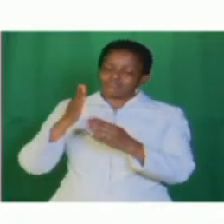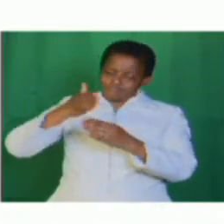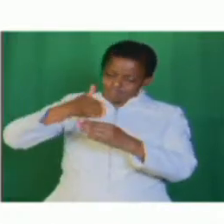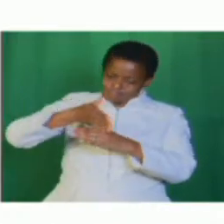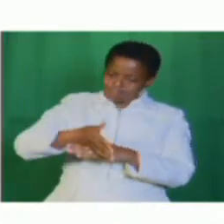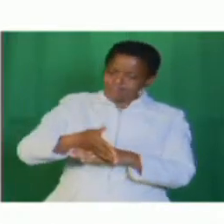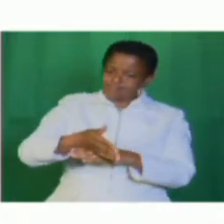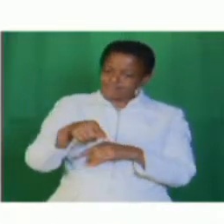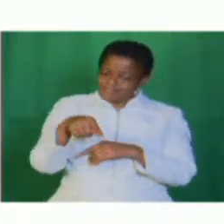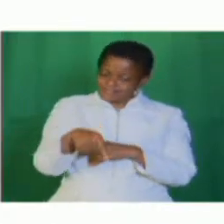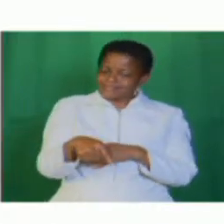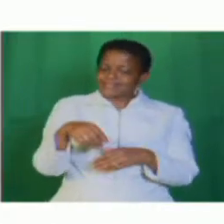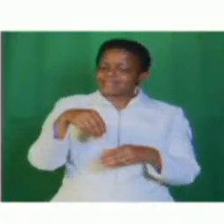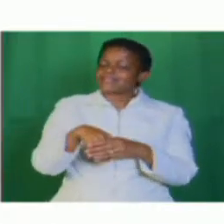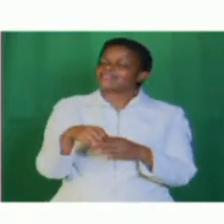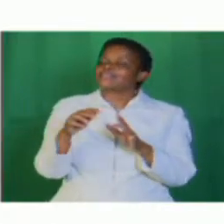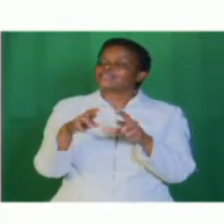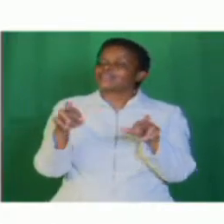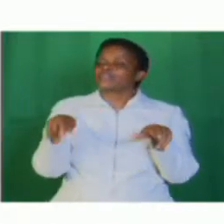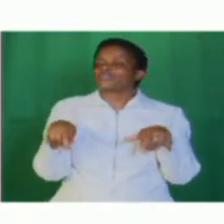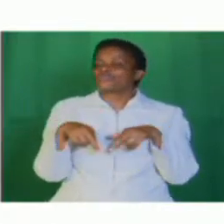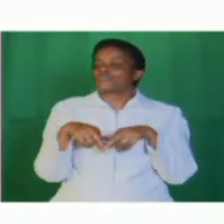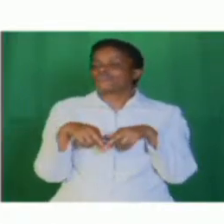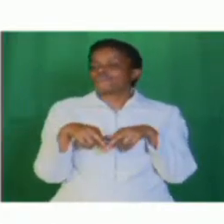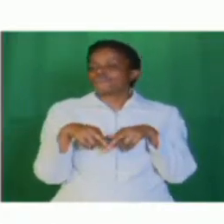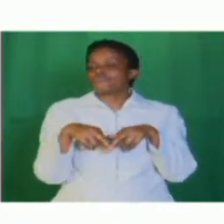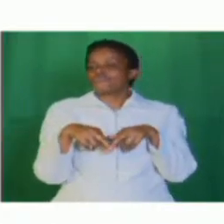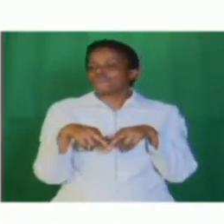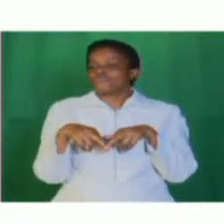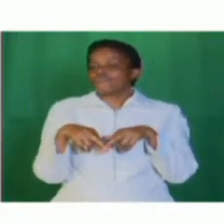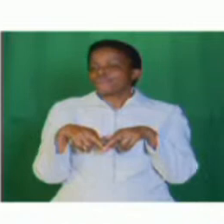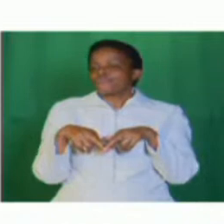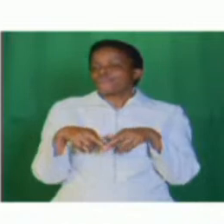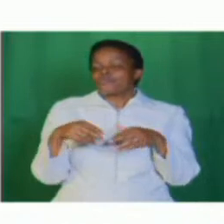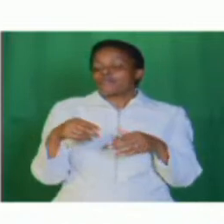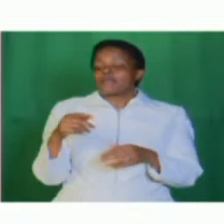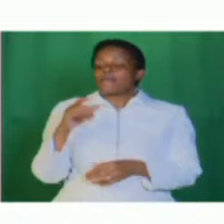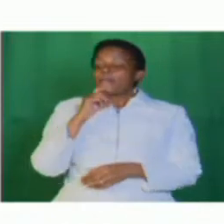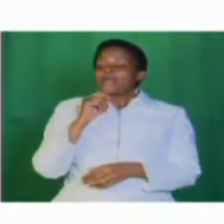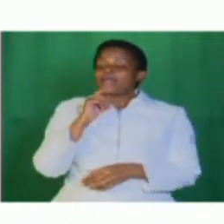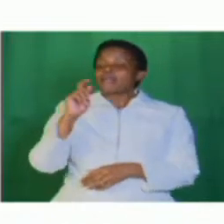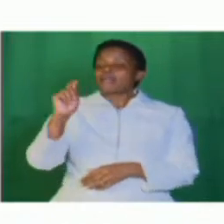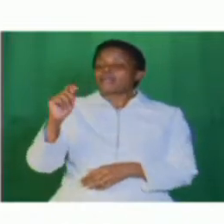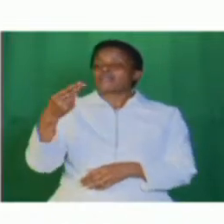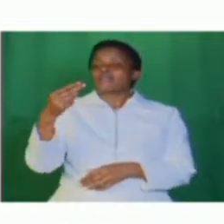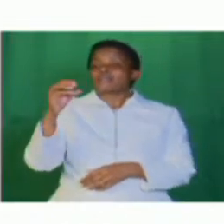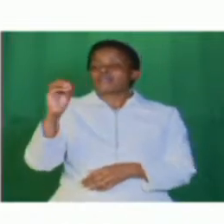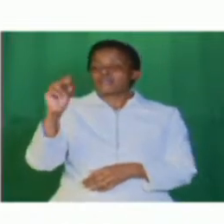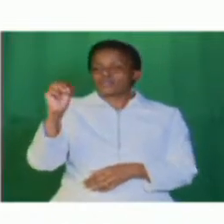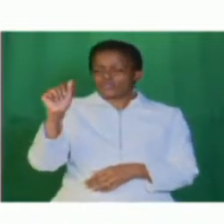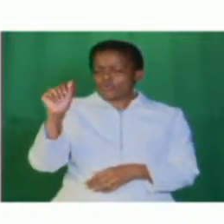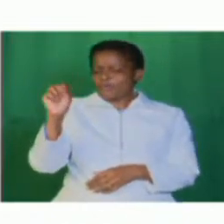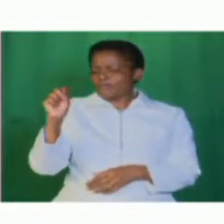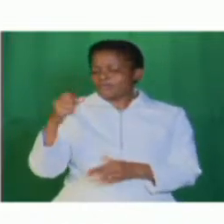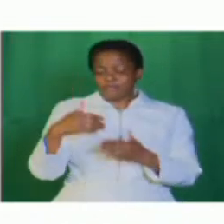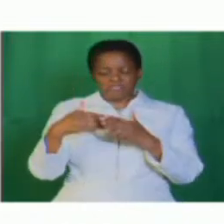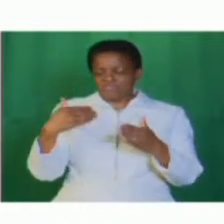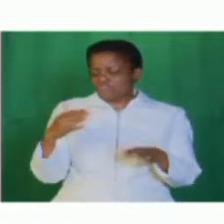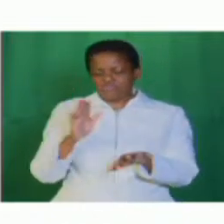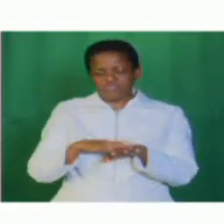the absence of one called Thomas, who was not there when he appeared. And you will remember that we said that